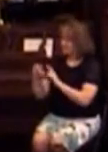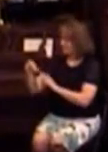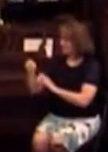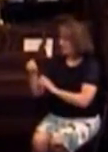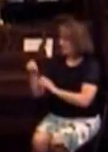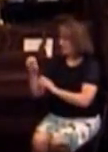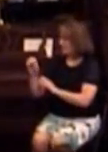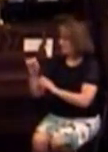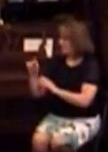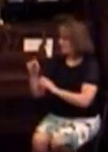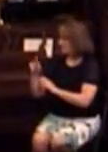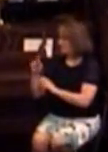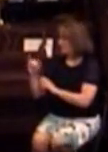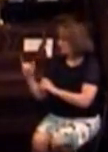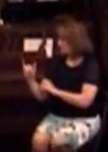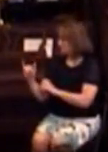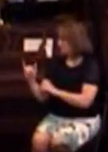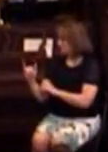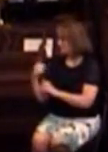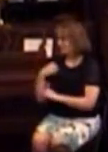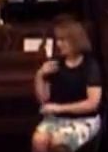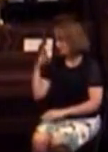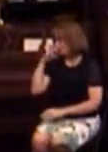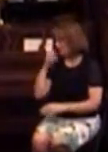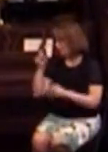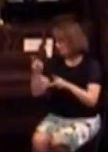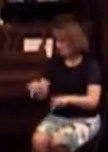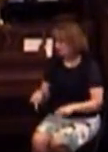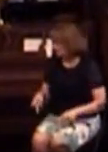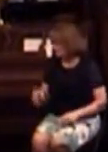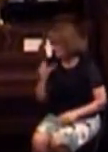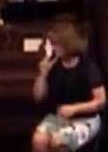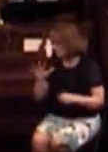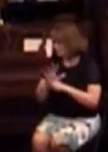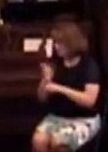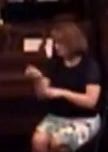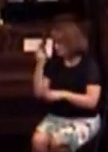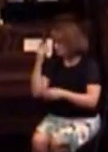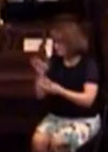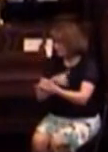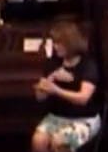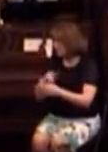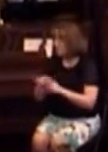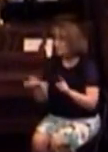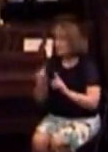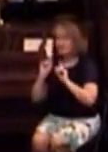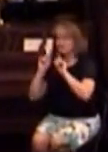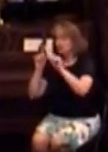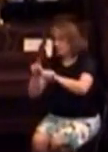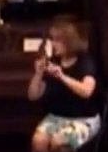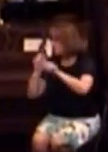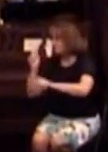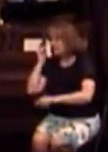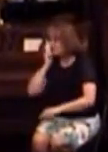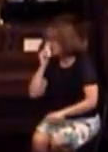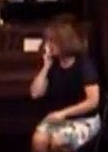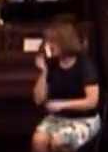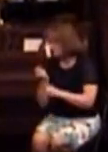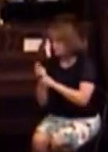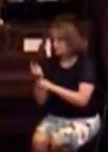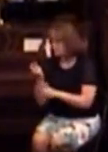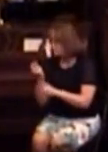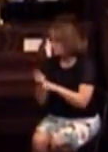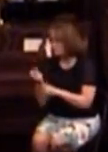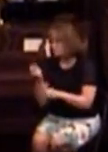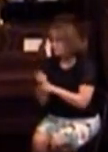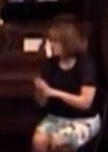just a weird person that way. I'm just a weird person. But I've gone to Creation for a billion years, and I told my friend Al Irwin, who I see every